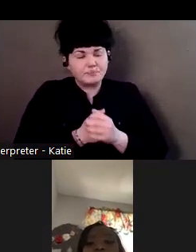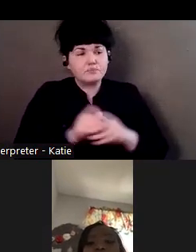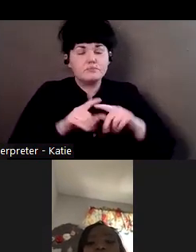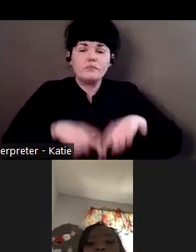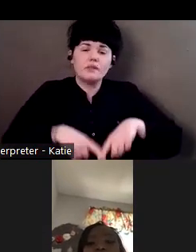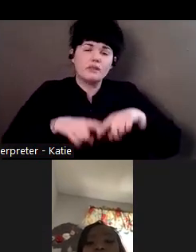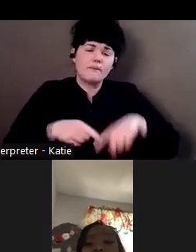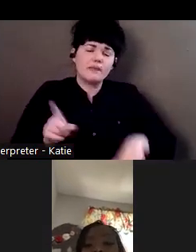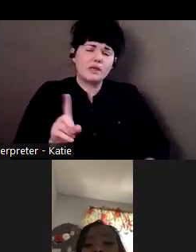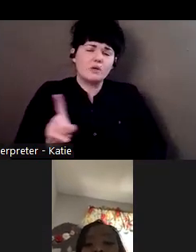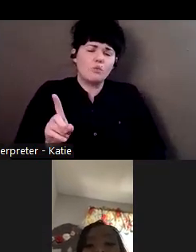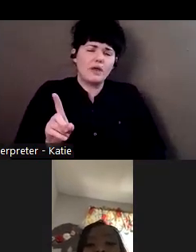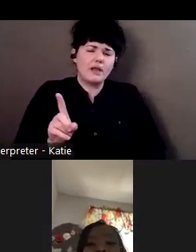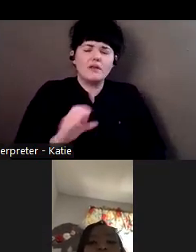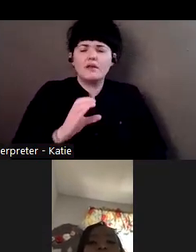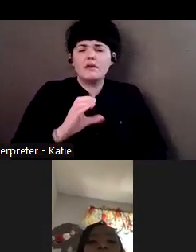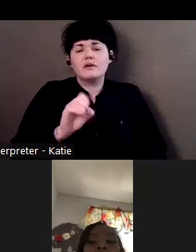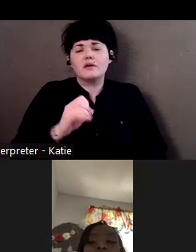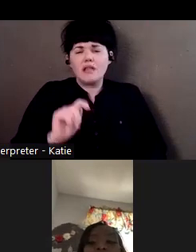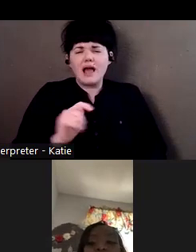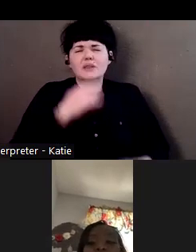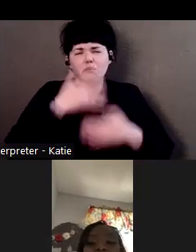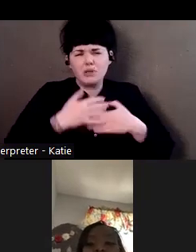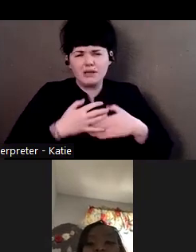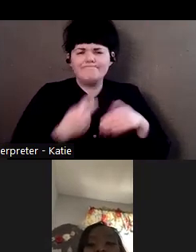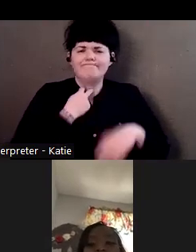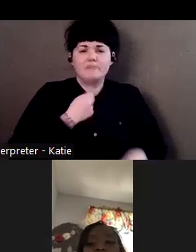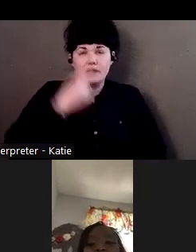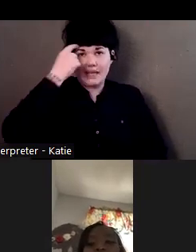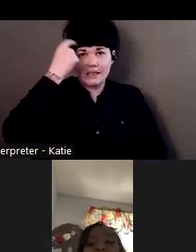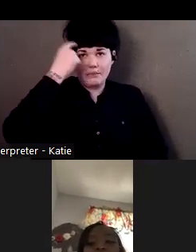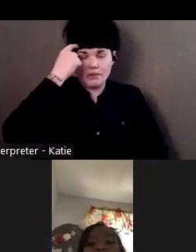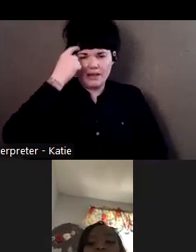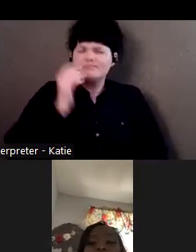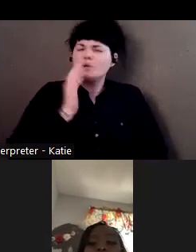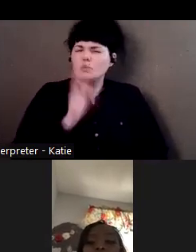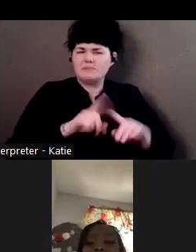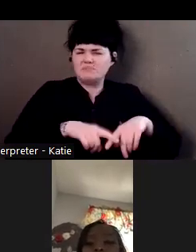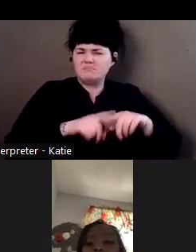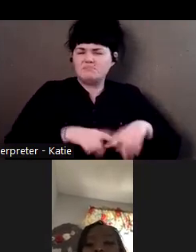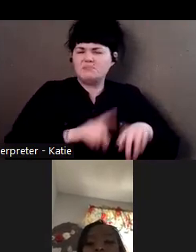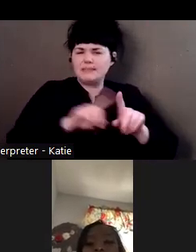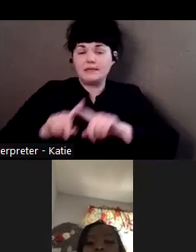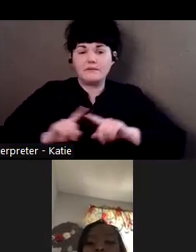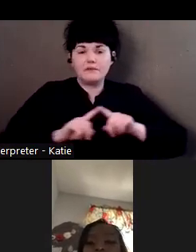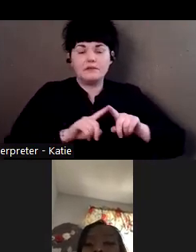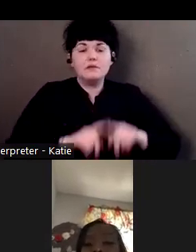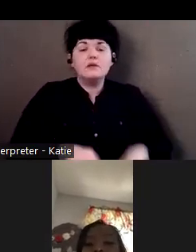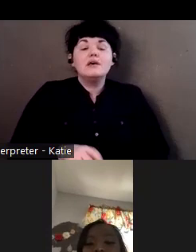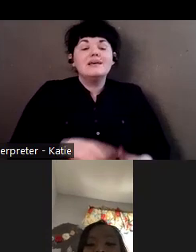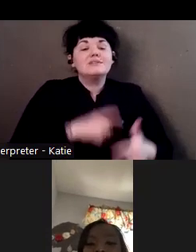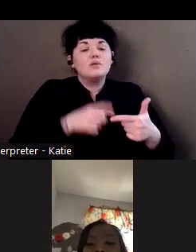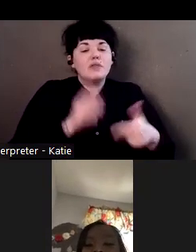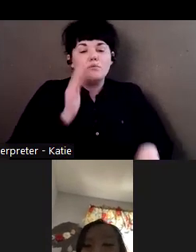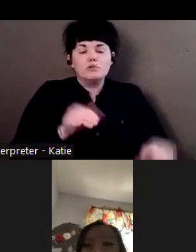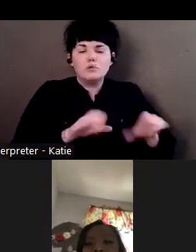where the clot is in the brain, it's going to present differently. So then we complete like a complete neurological exam that helps us